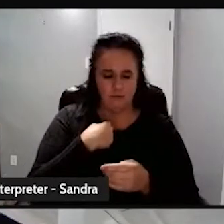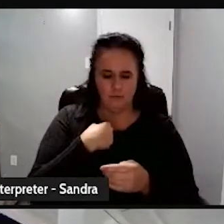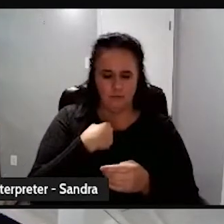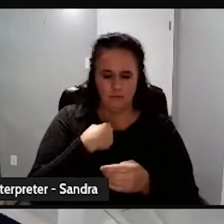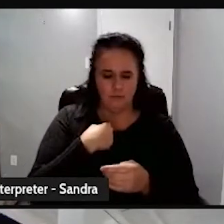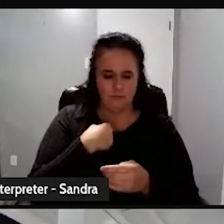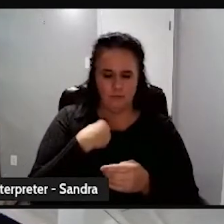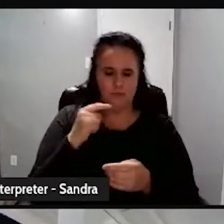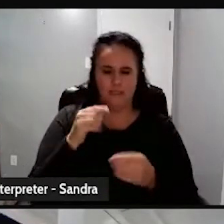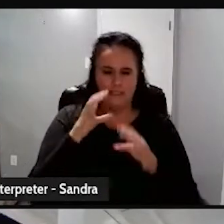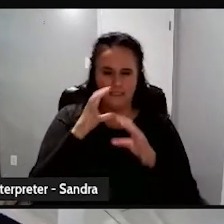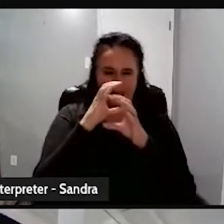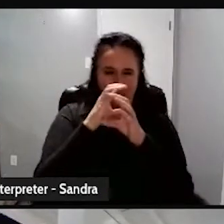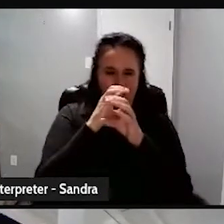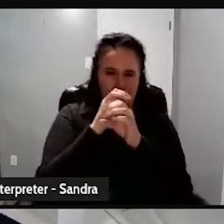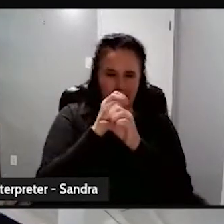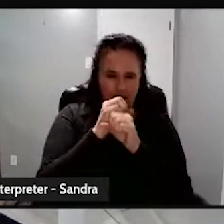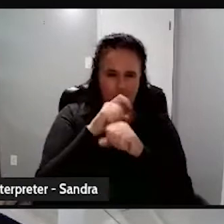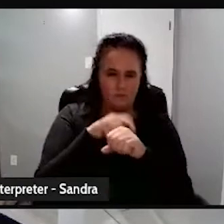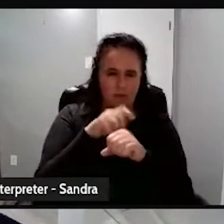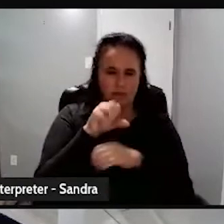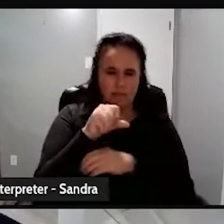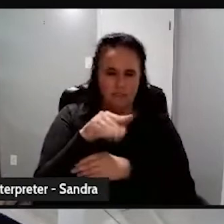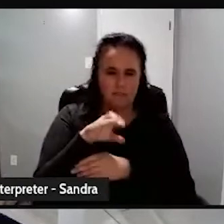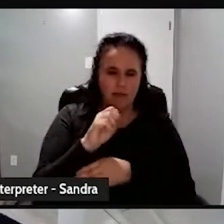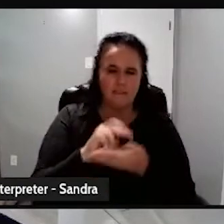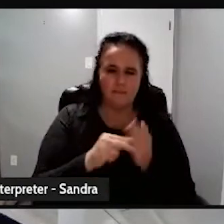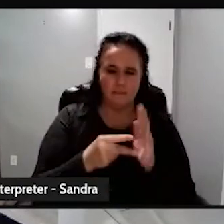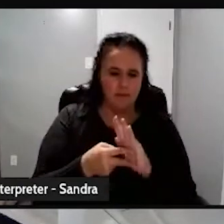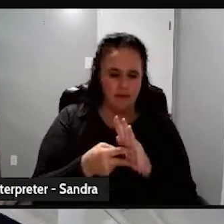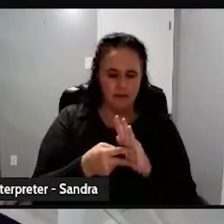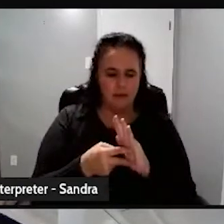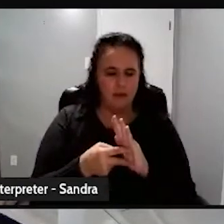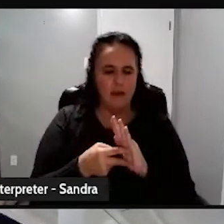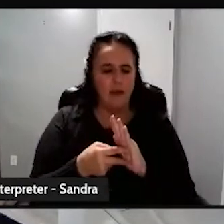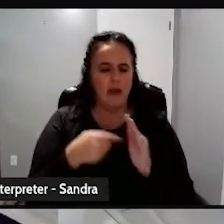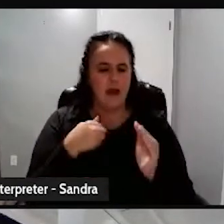space. I am a bit of a Luddite myself